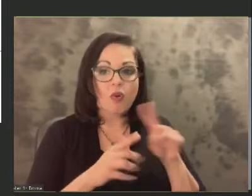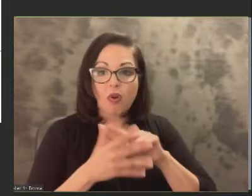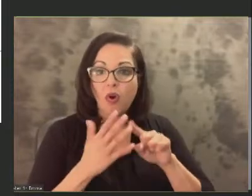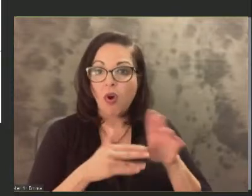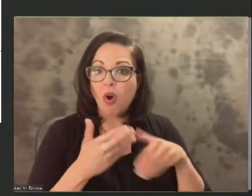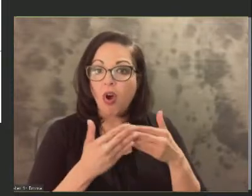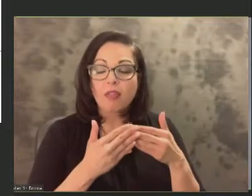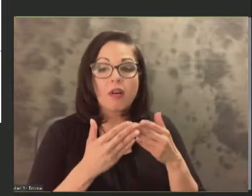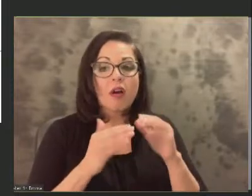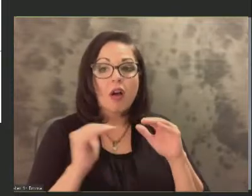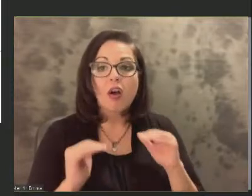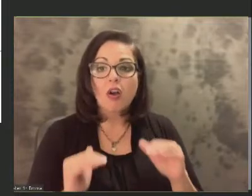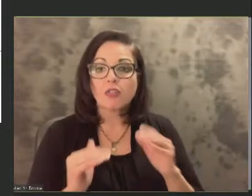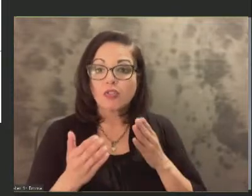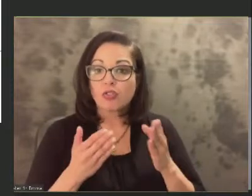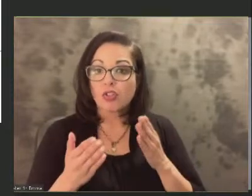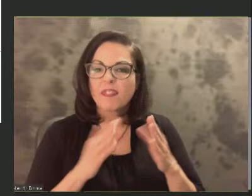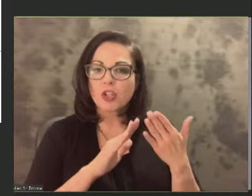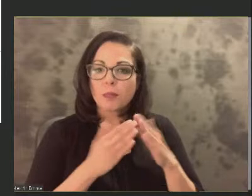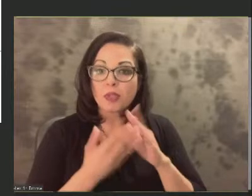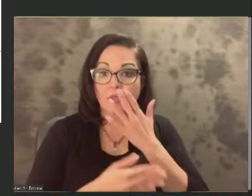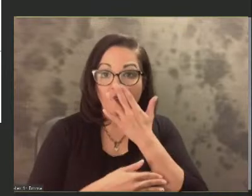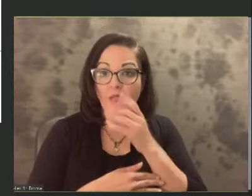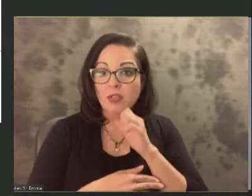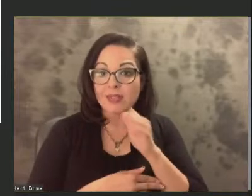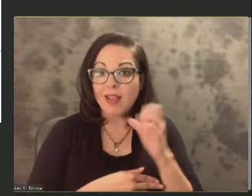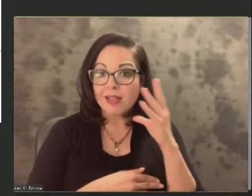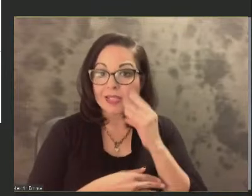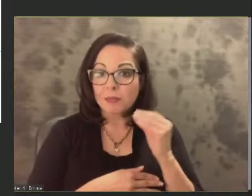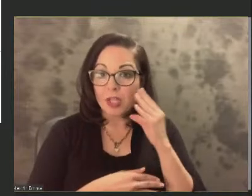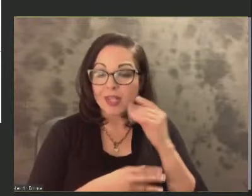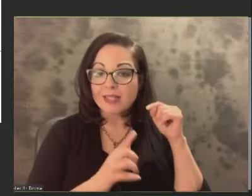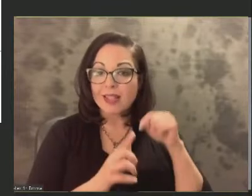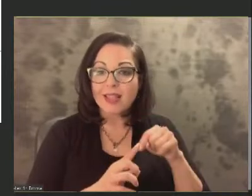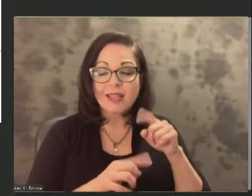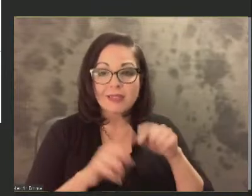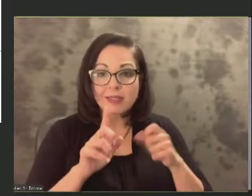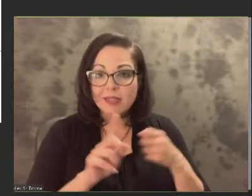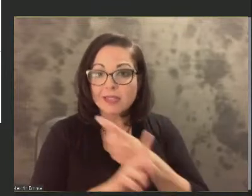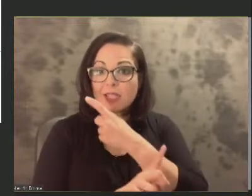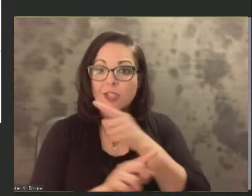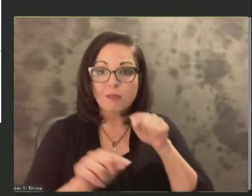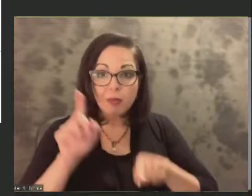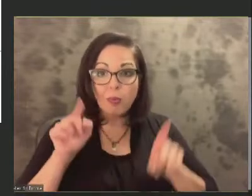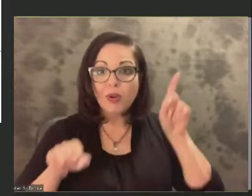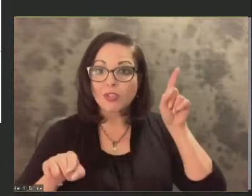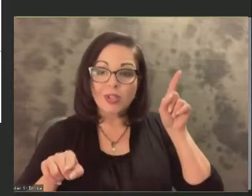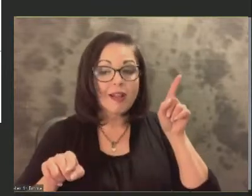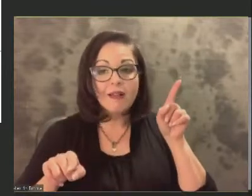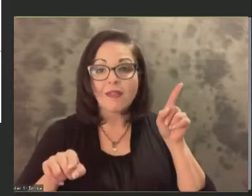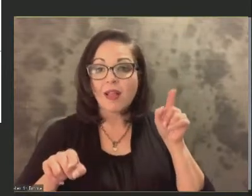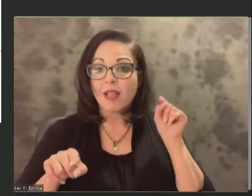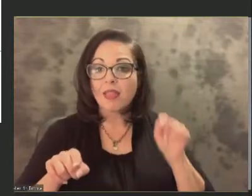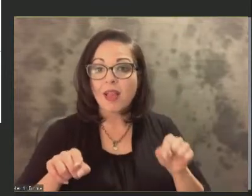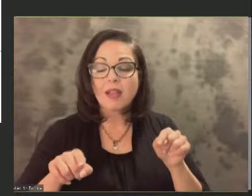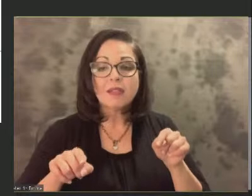underserved populations will no longer experience the disproportionate burden of adverse health outcomes,